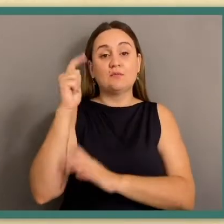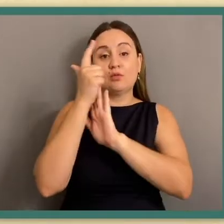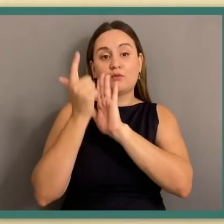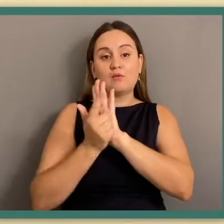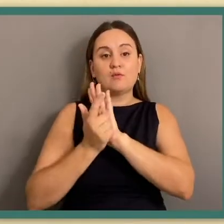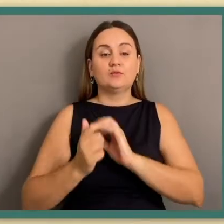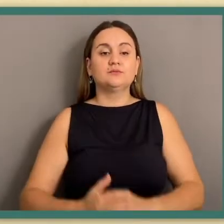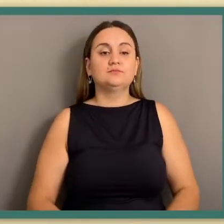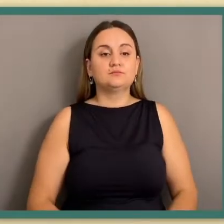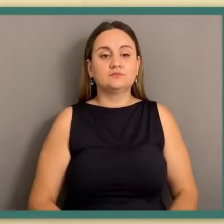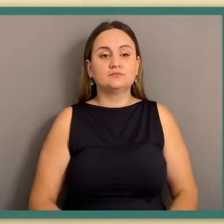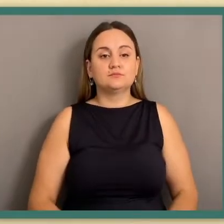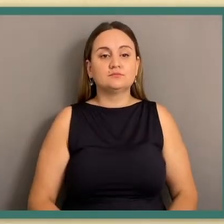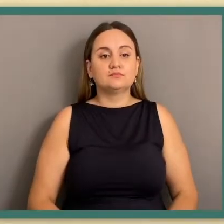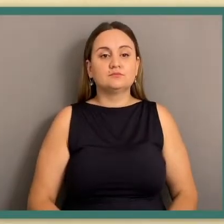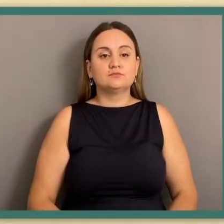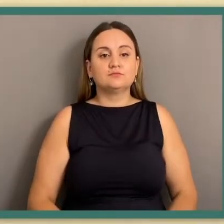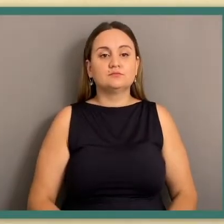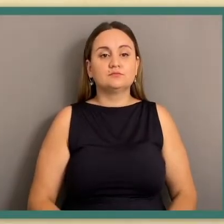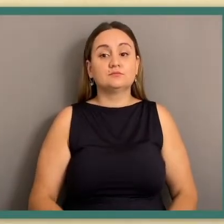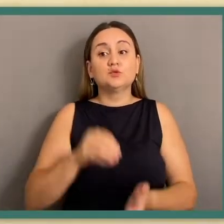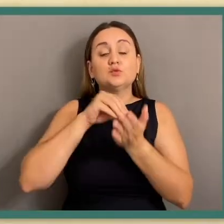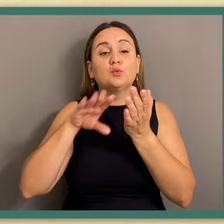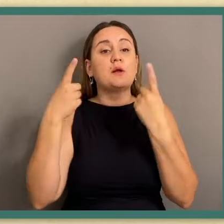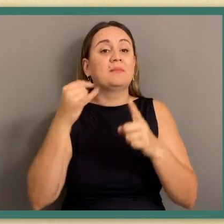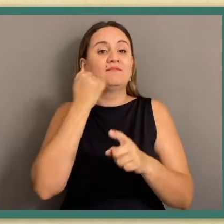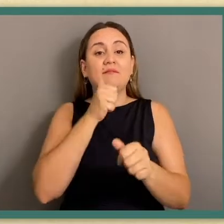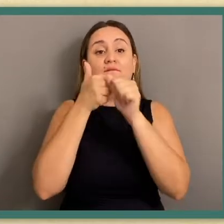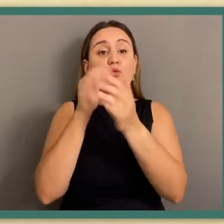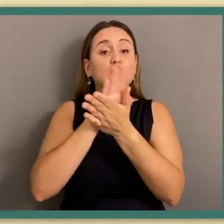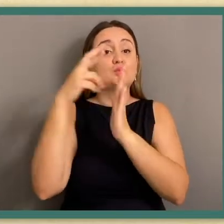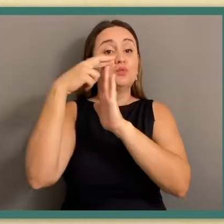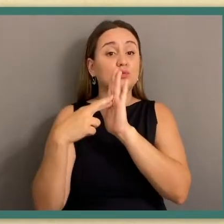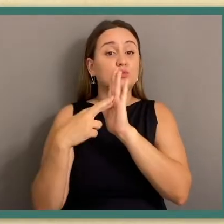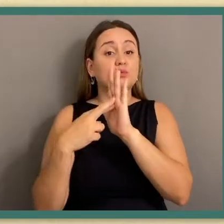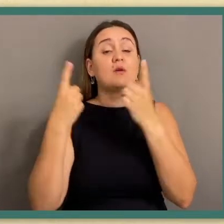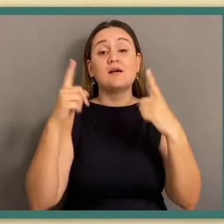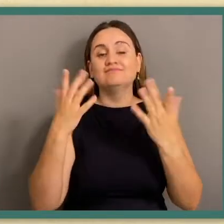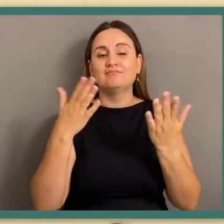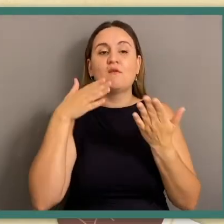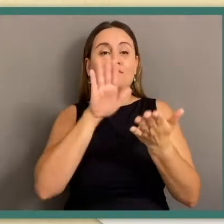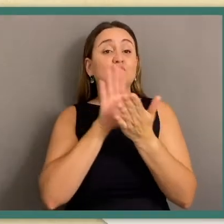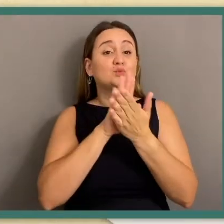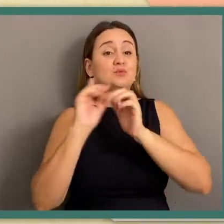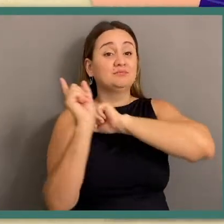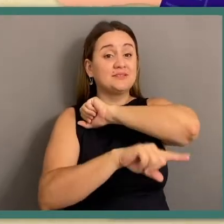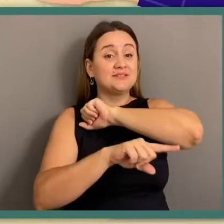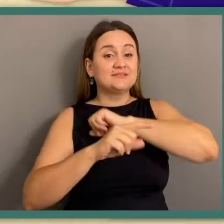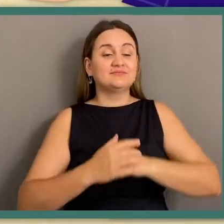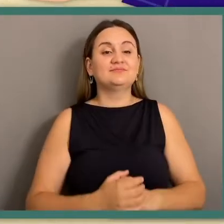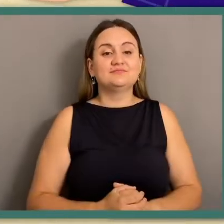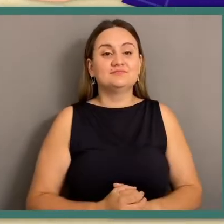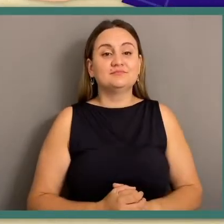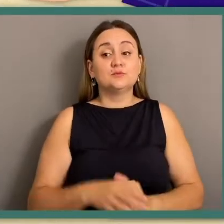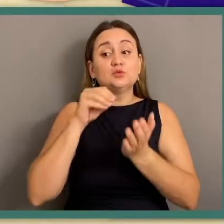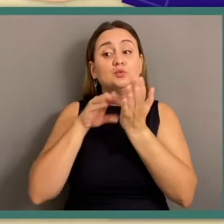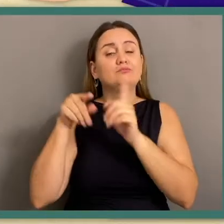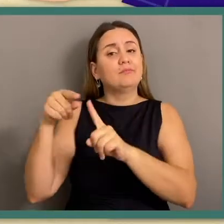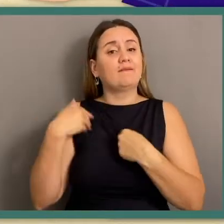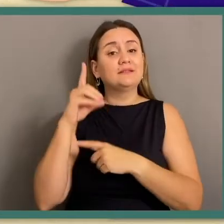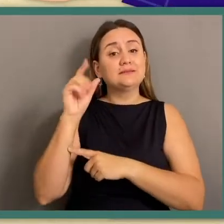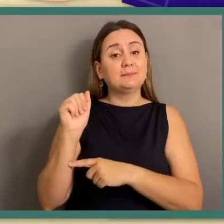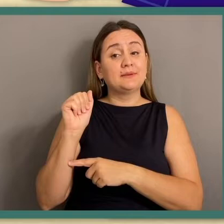The Arizona Center for Disability Law. When students break school rules, they often face school